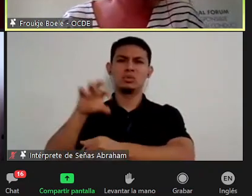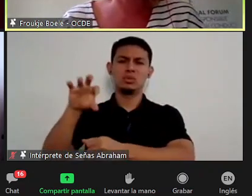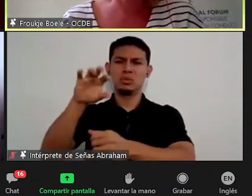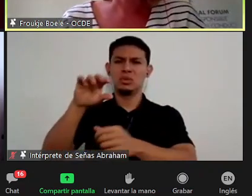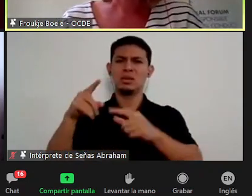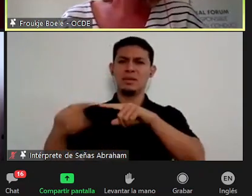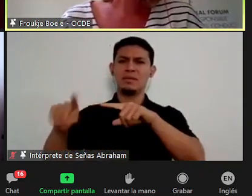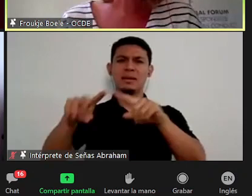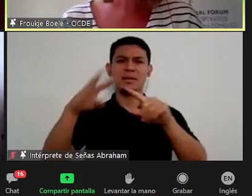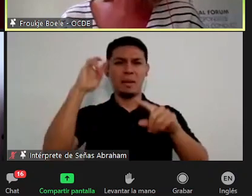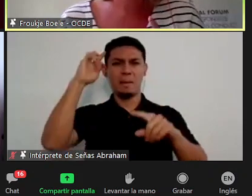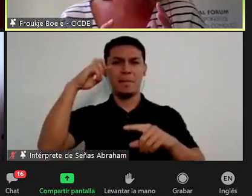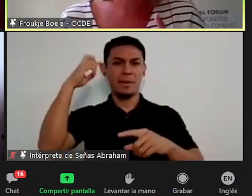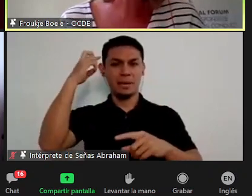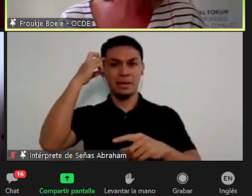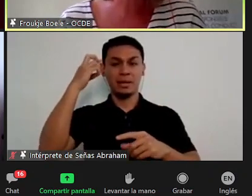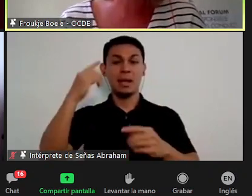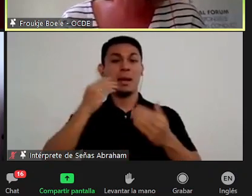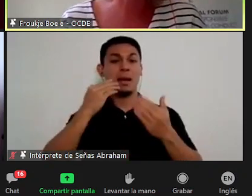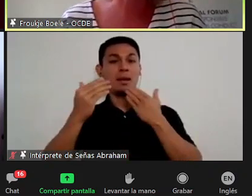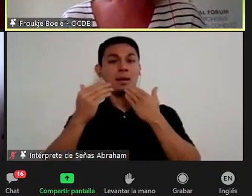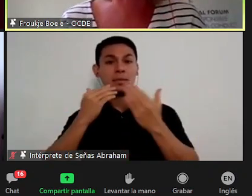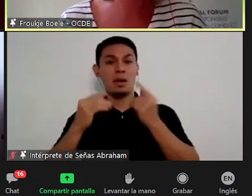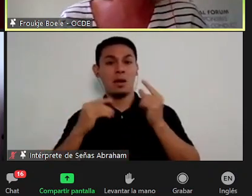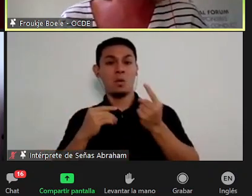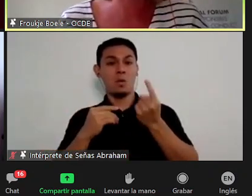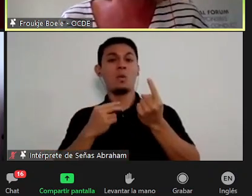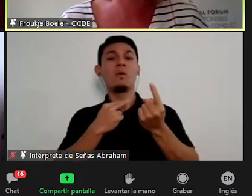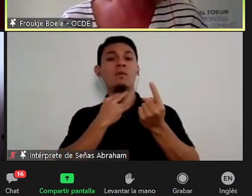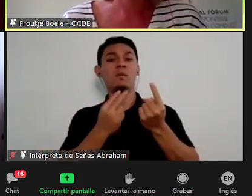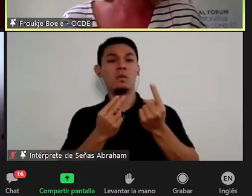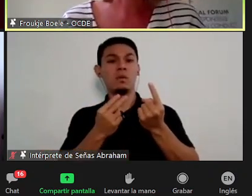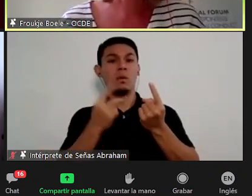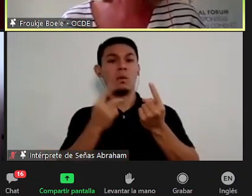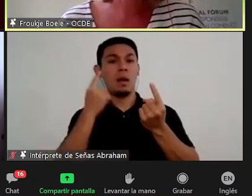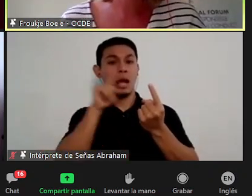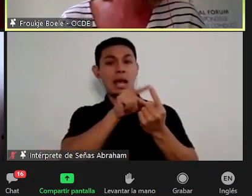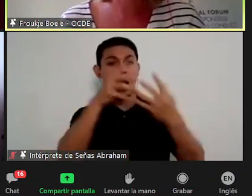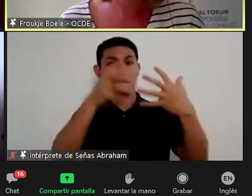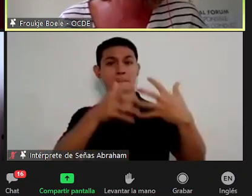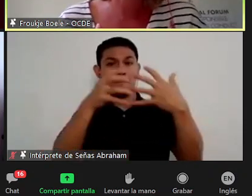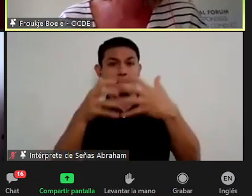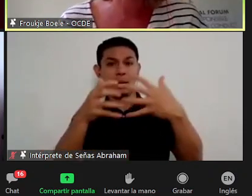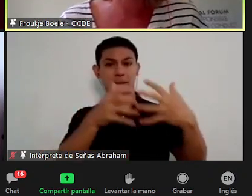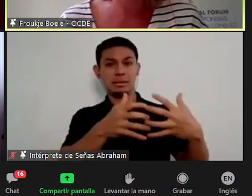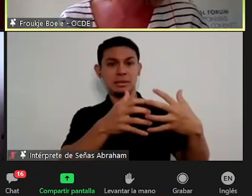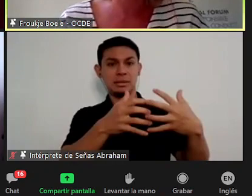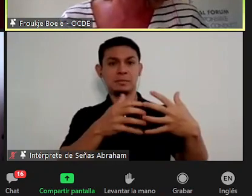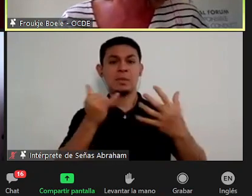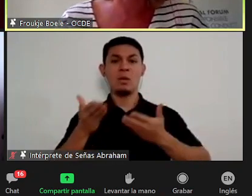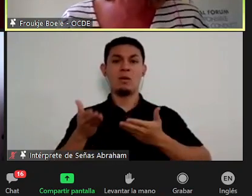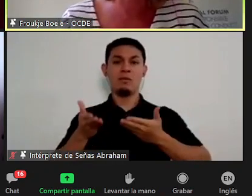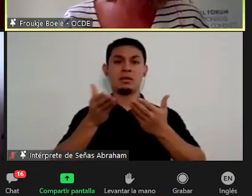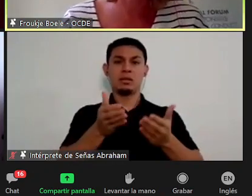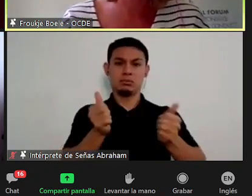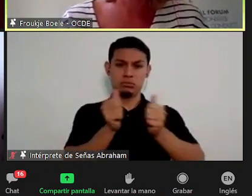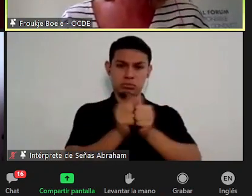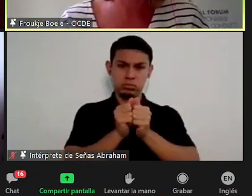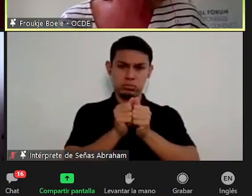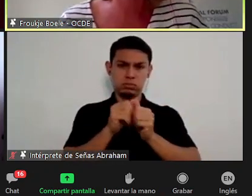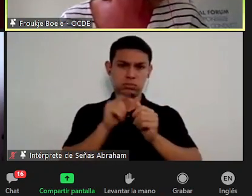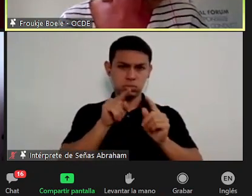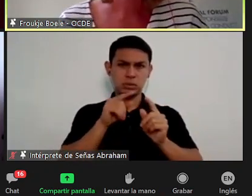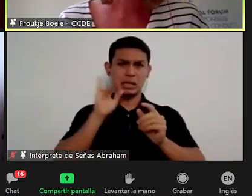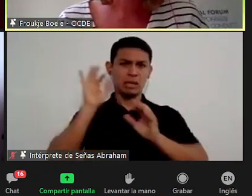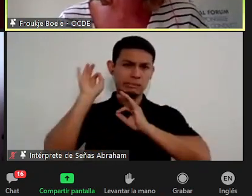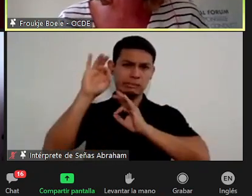in the scope of different institutions and areas that are different and to speak with one voice to the companies enough